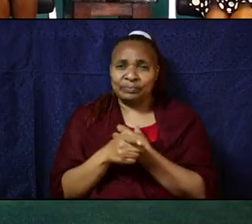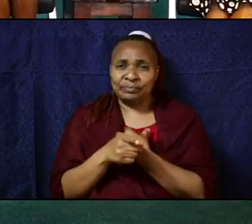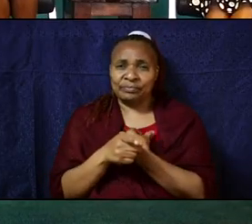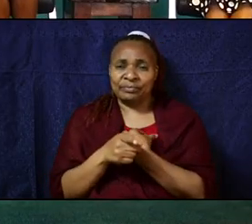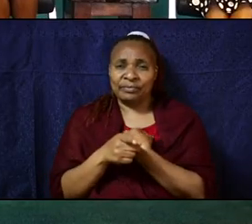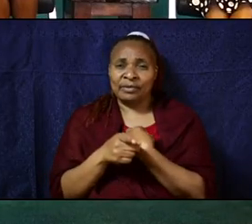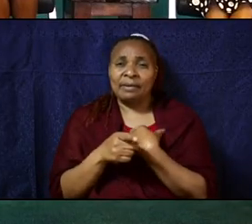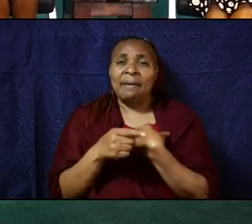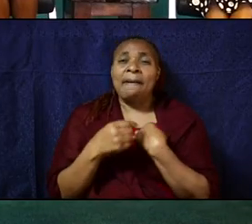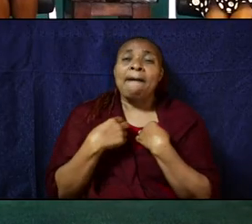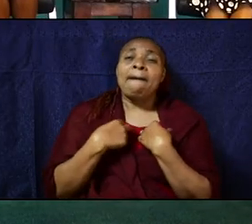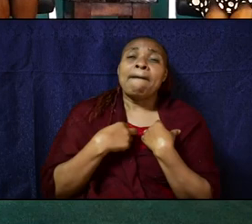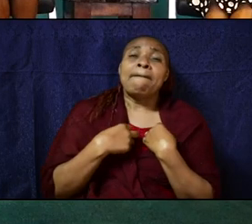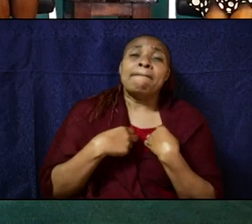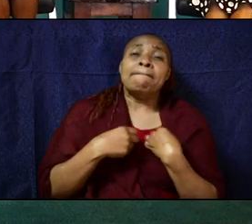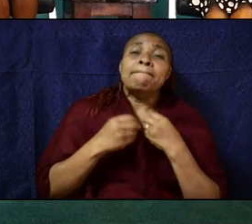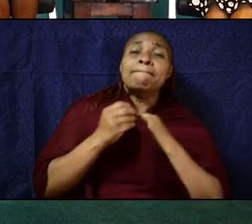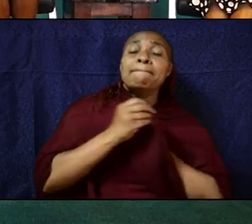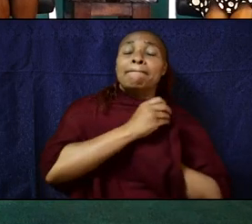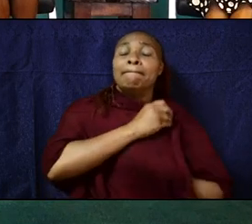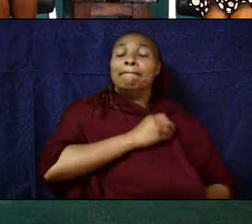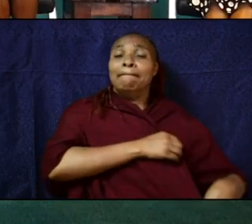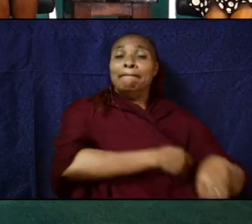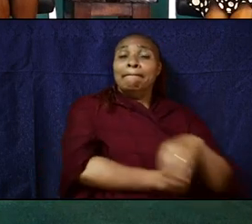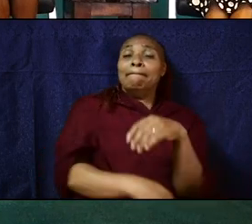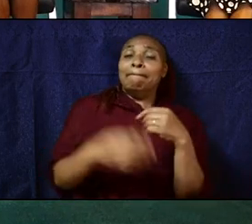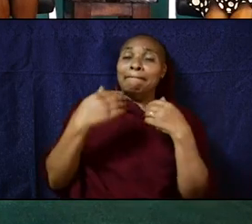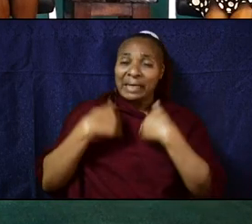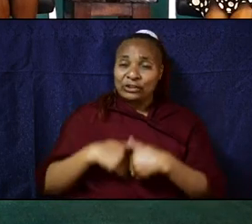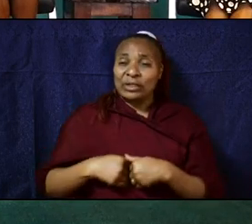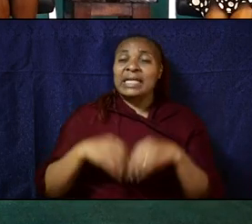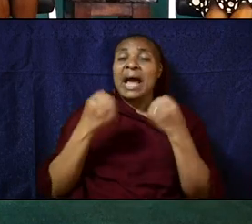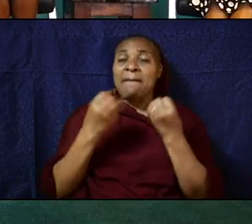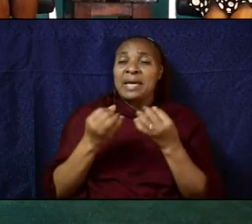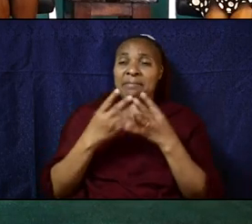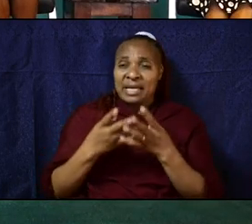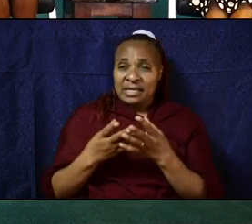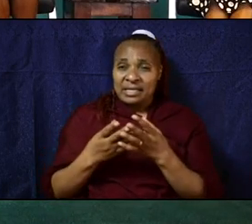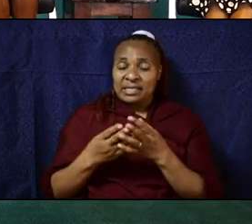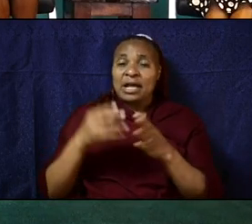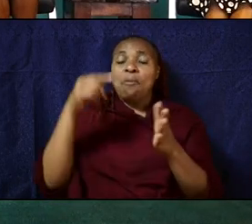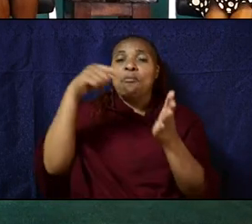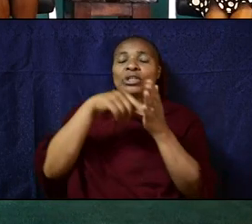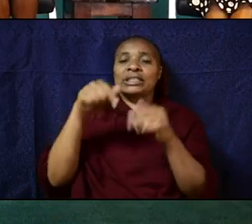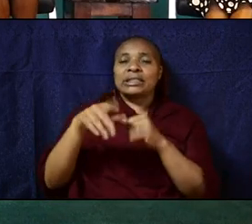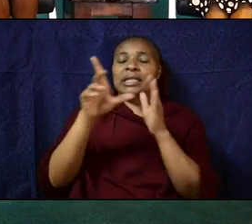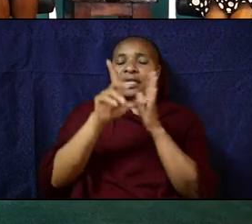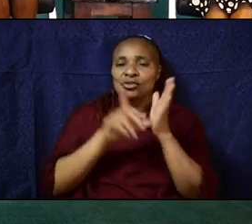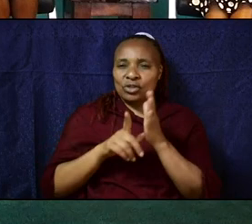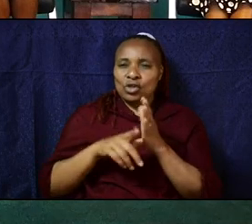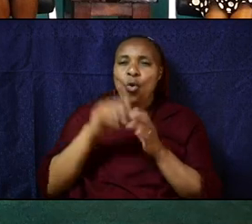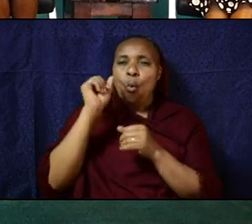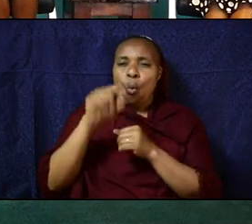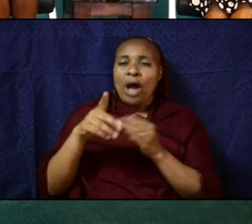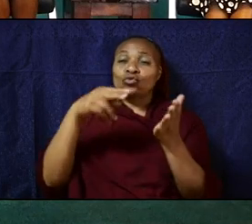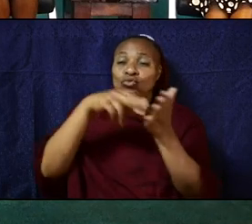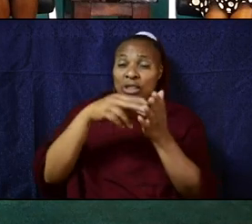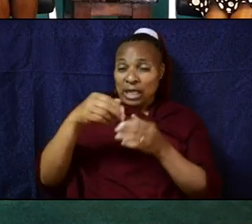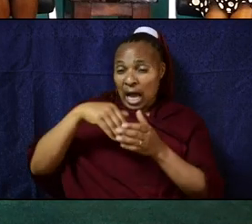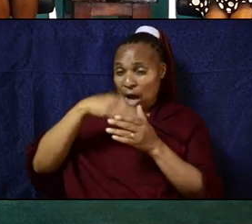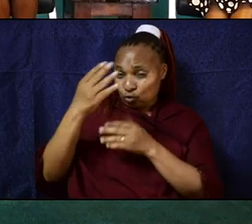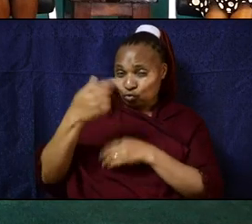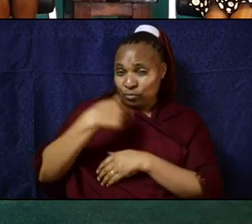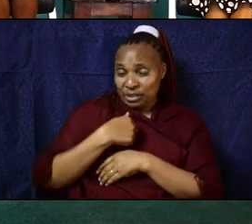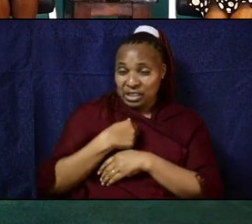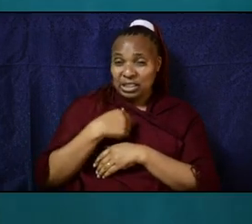I personally, there are quite many actually that all point towards today's lesson. But the one that stood out to me